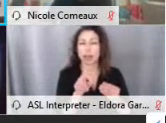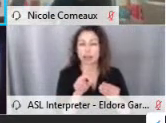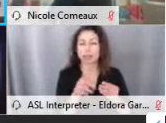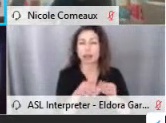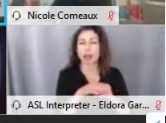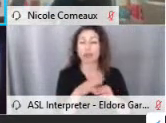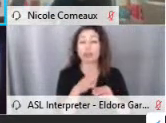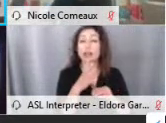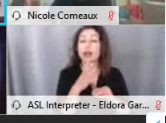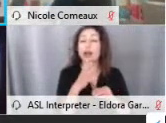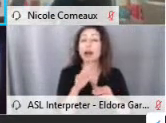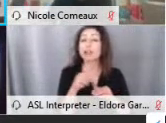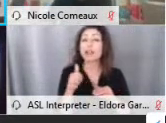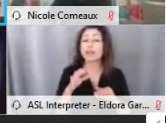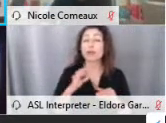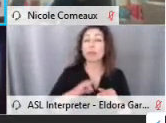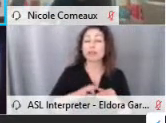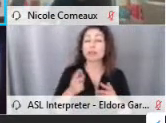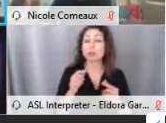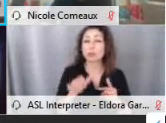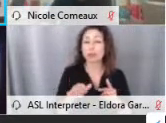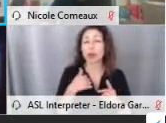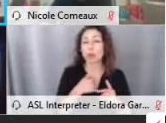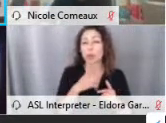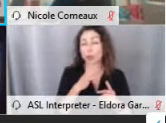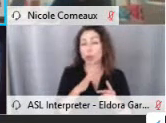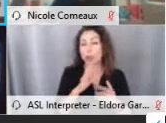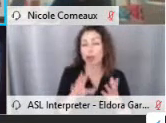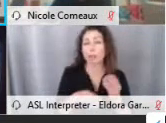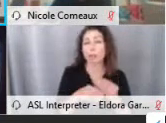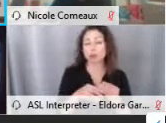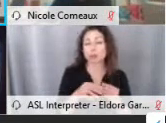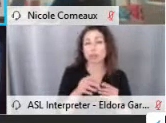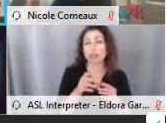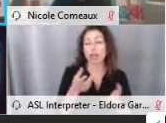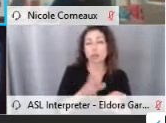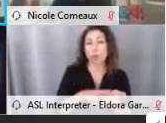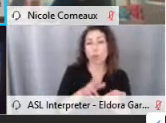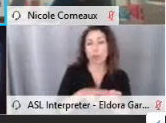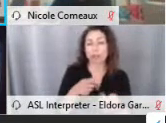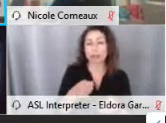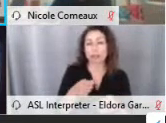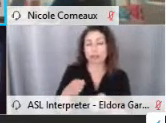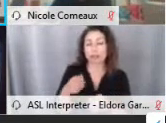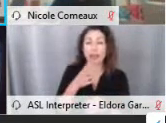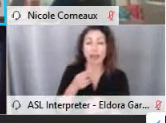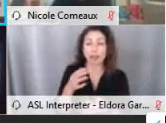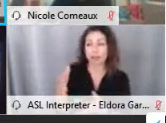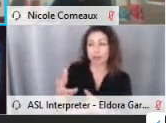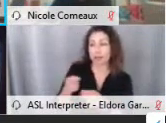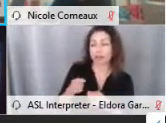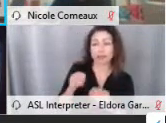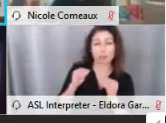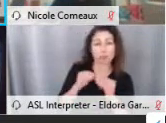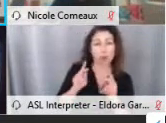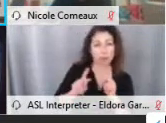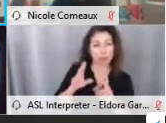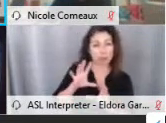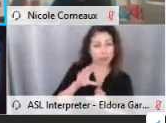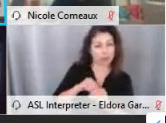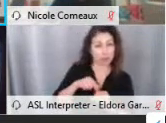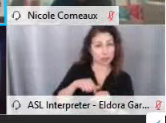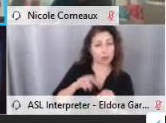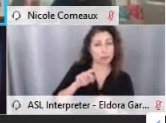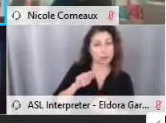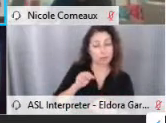benefit of doing this is that we would boost enrollment and we would attract more individuals into the marketplace,